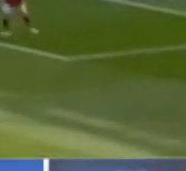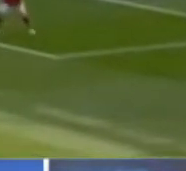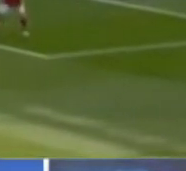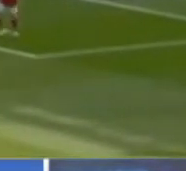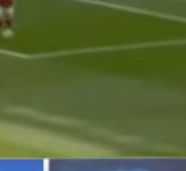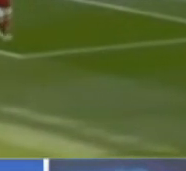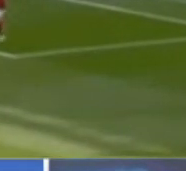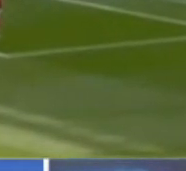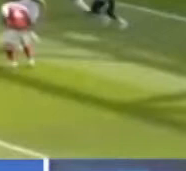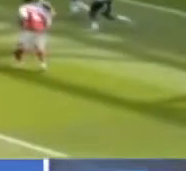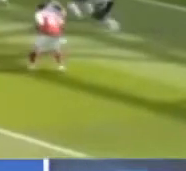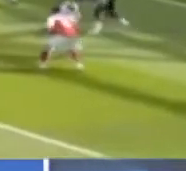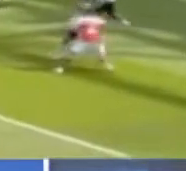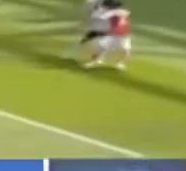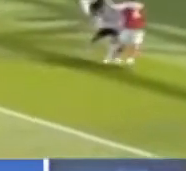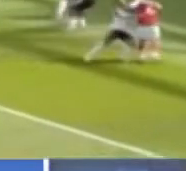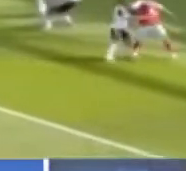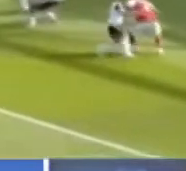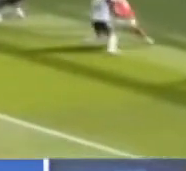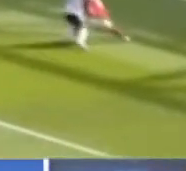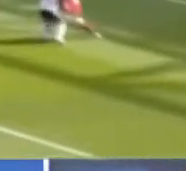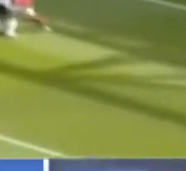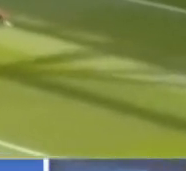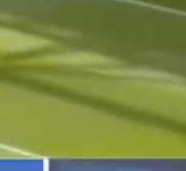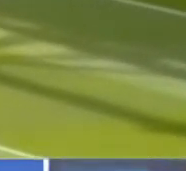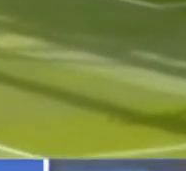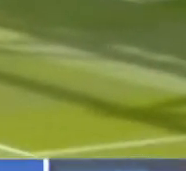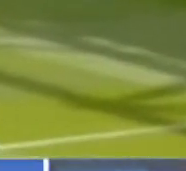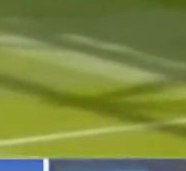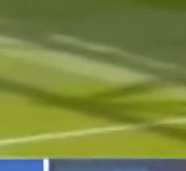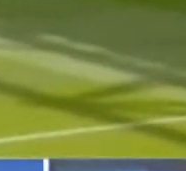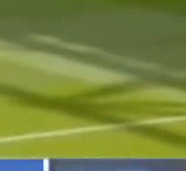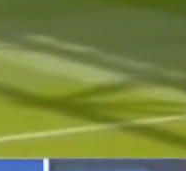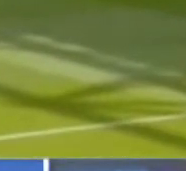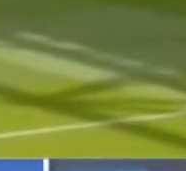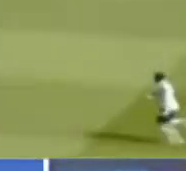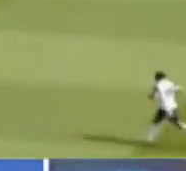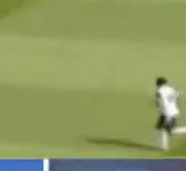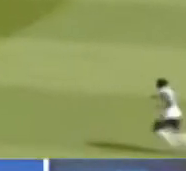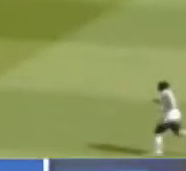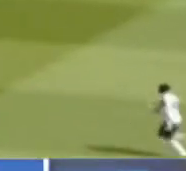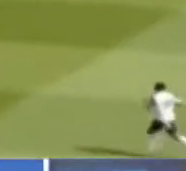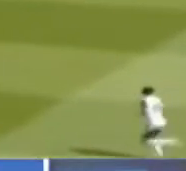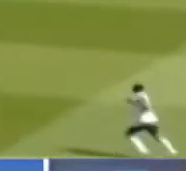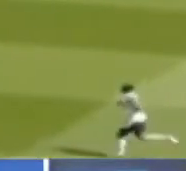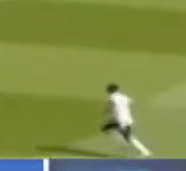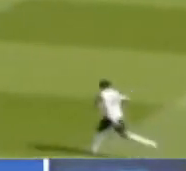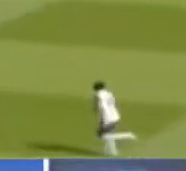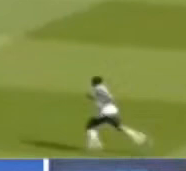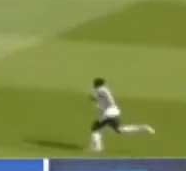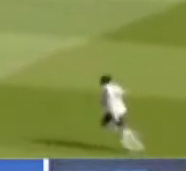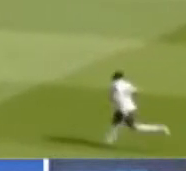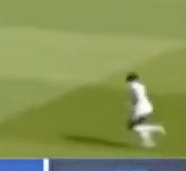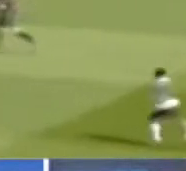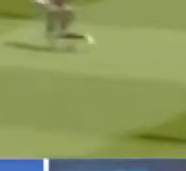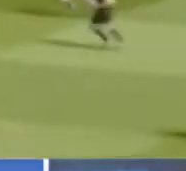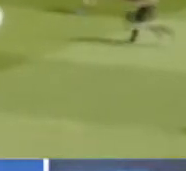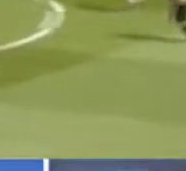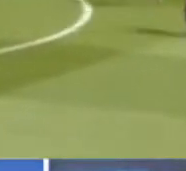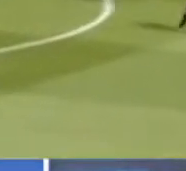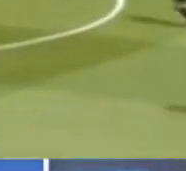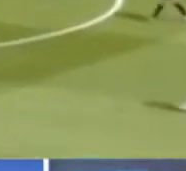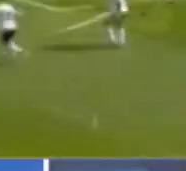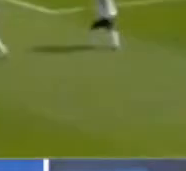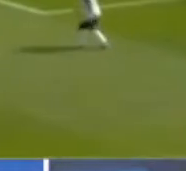got beyond Aiden. It was a work short. Back to Ceballos again, holding us up there. De Cordova